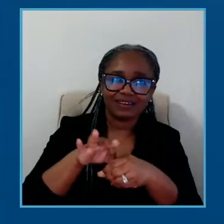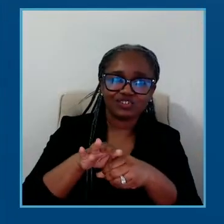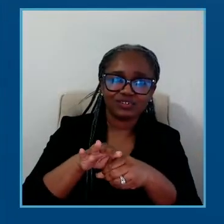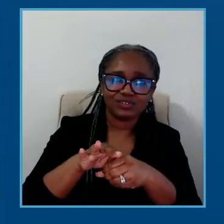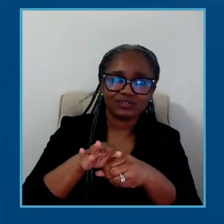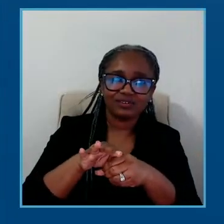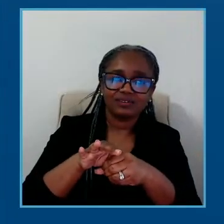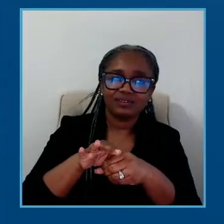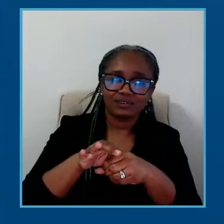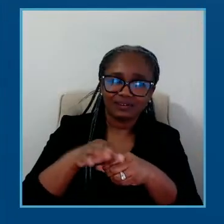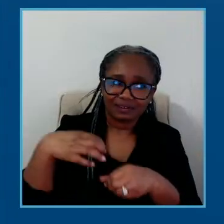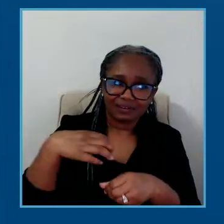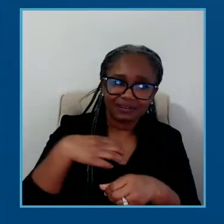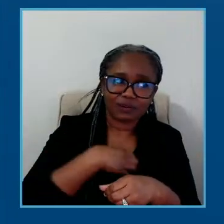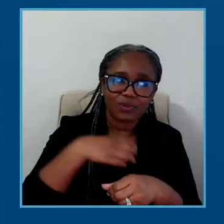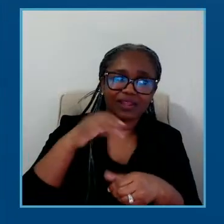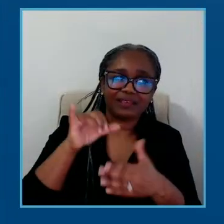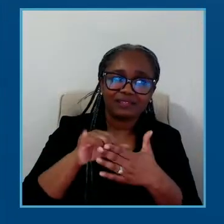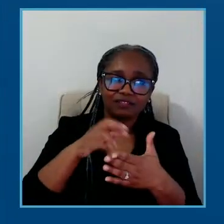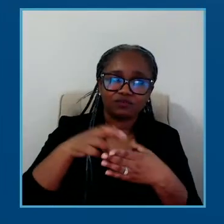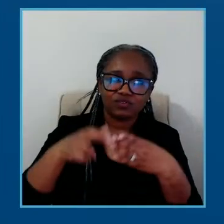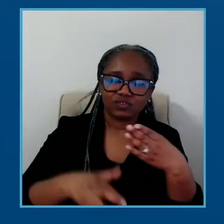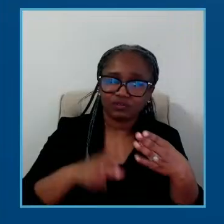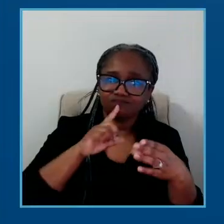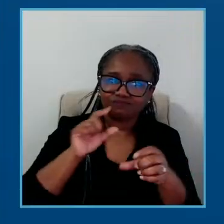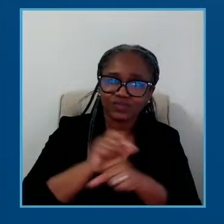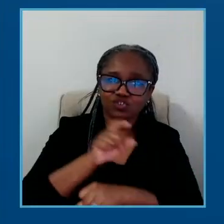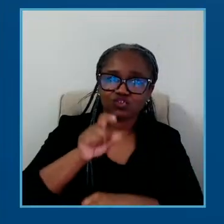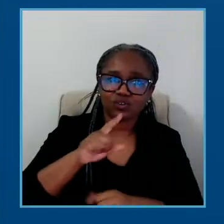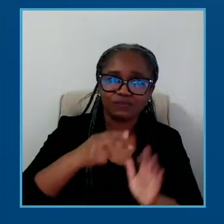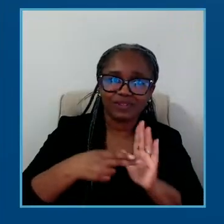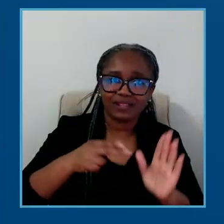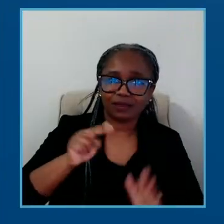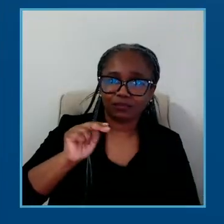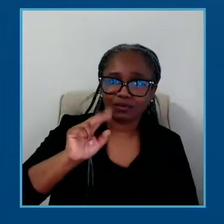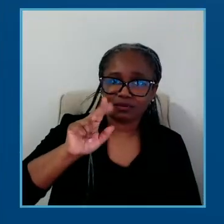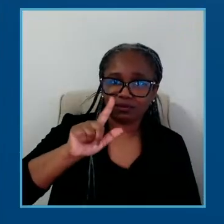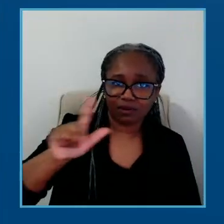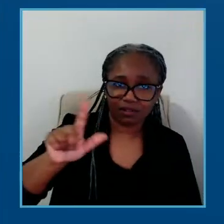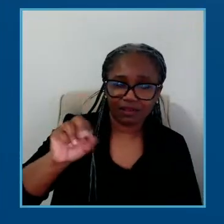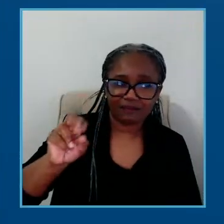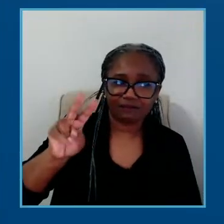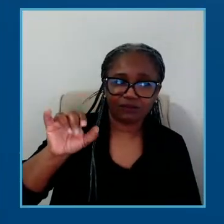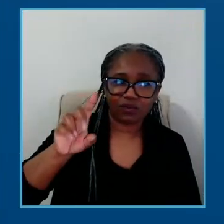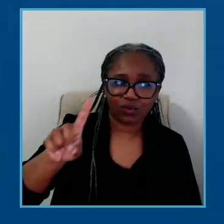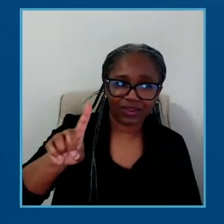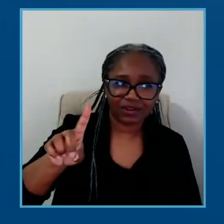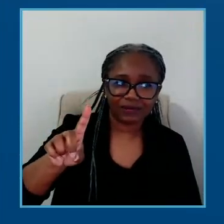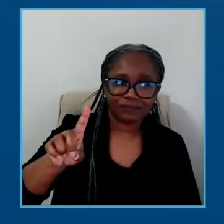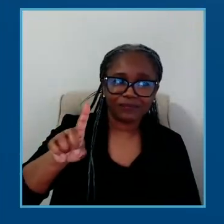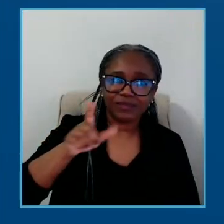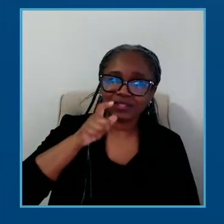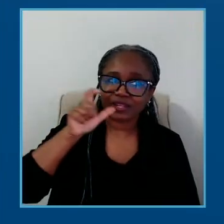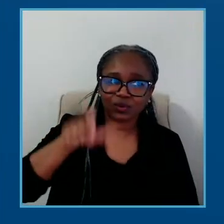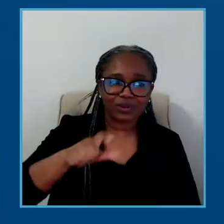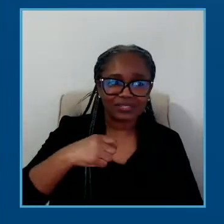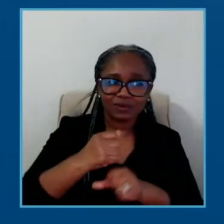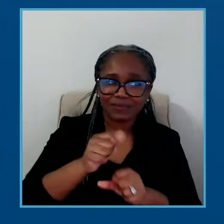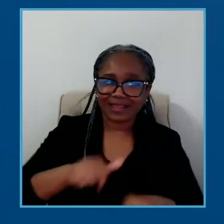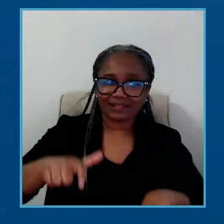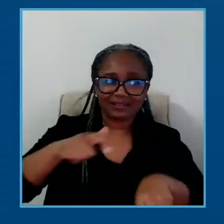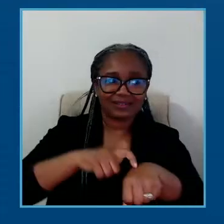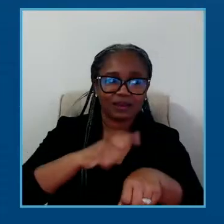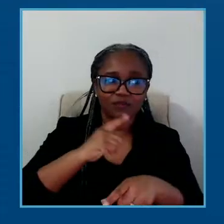of fundamental principles of parliamentary law and a basic right of individual